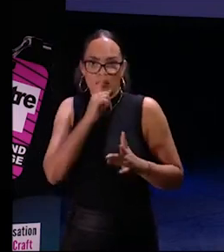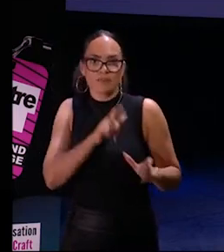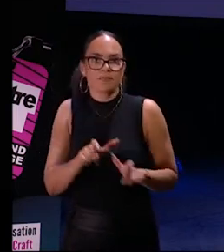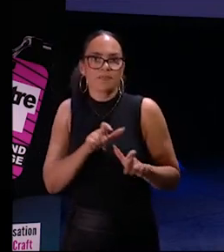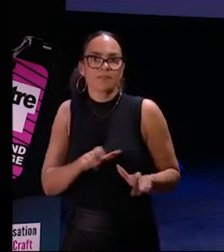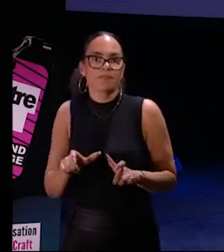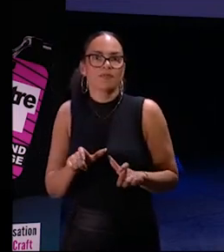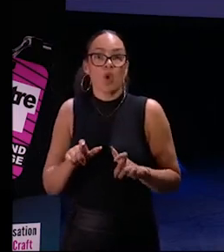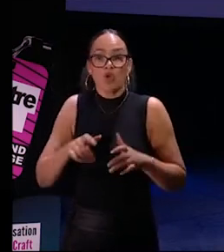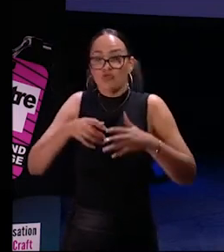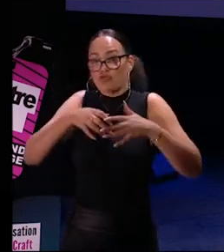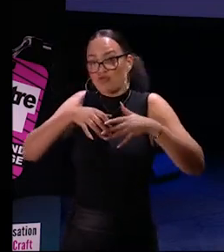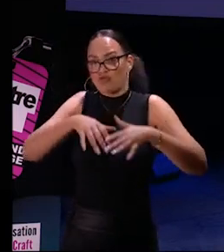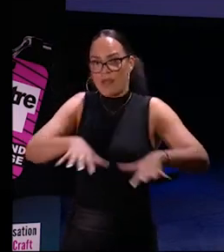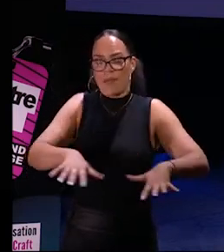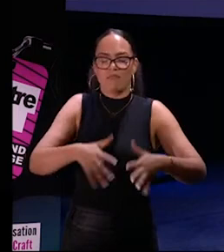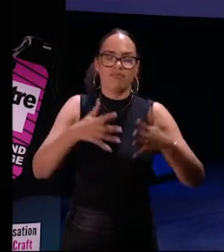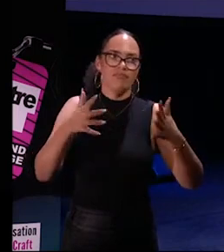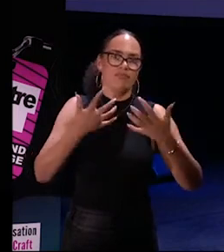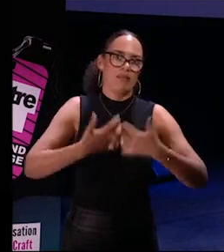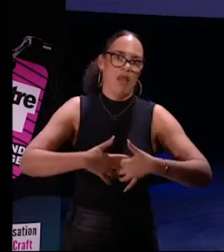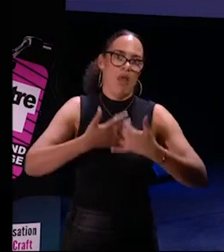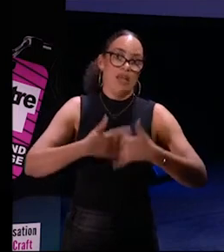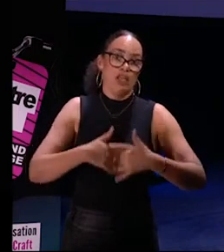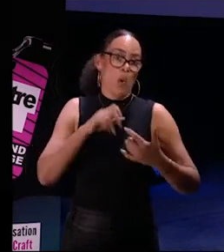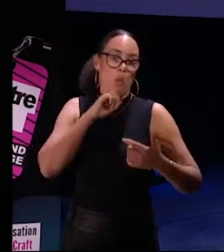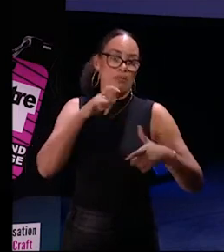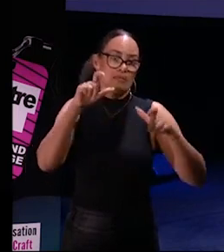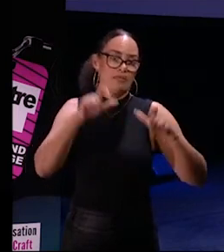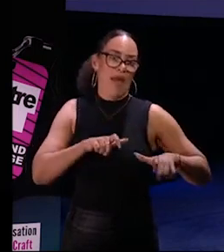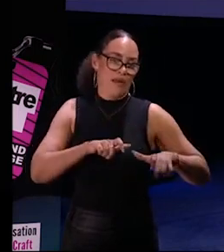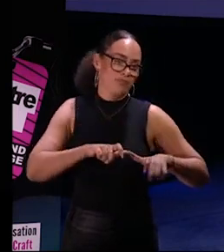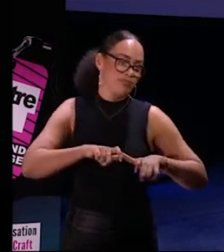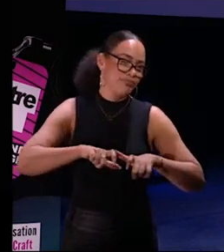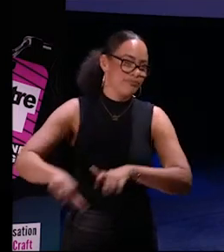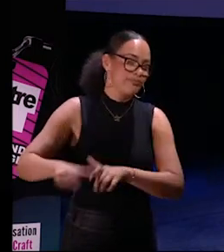a massive technology that I think is here to stay, and the future of theatre.